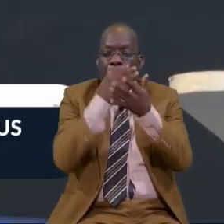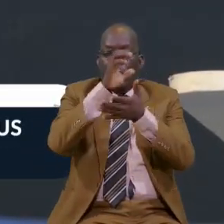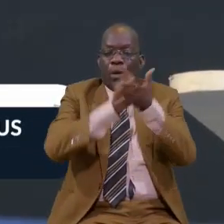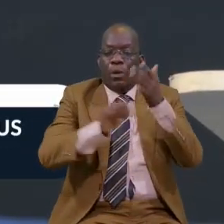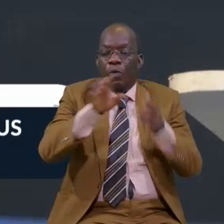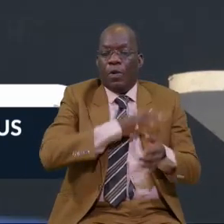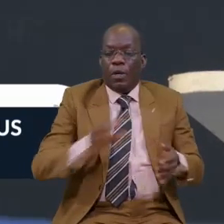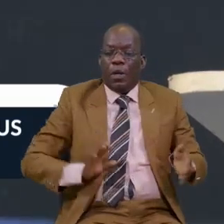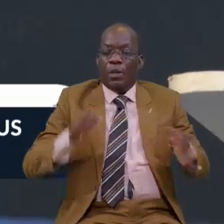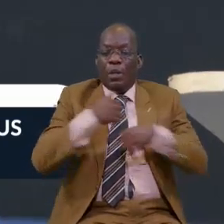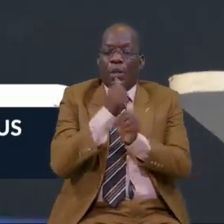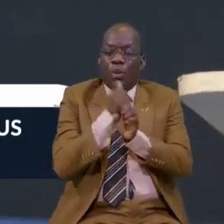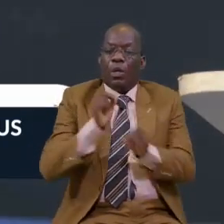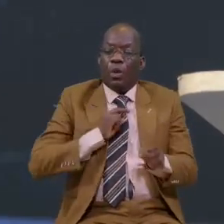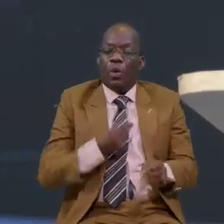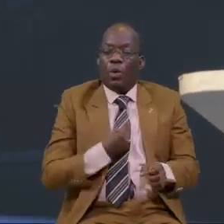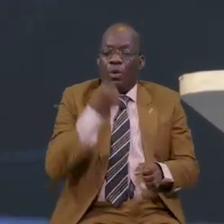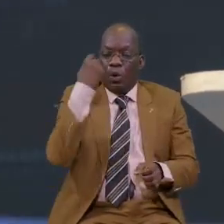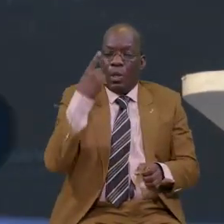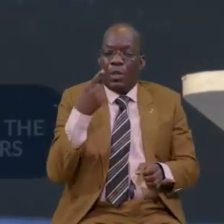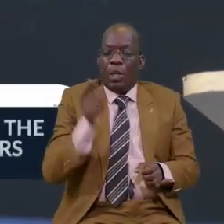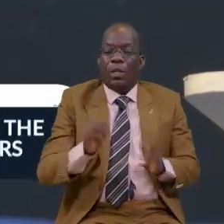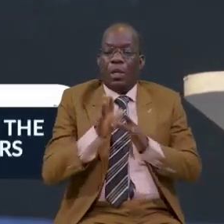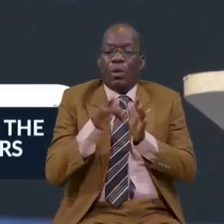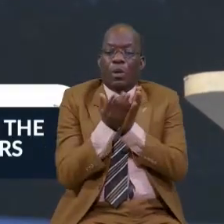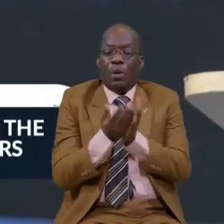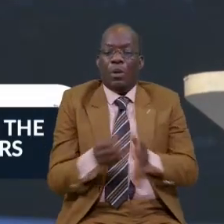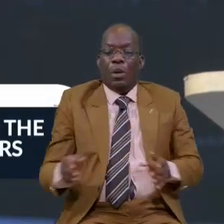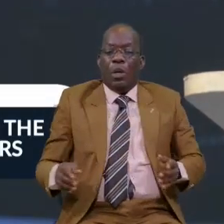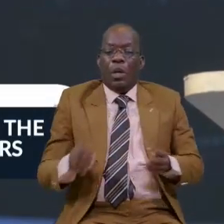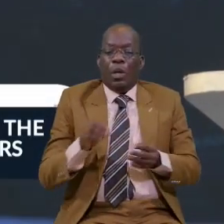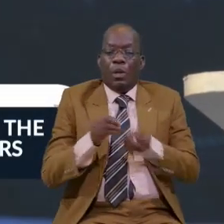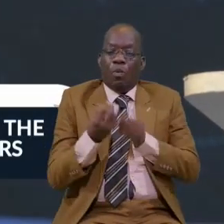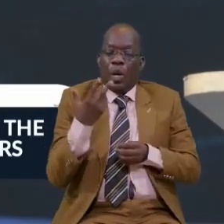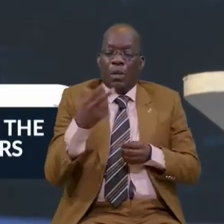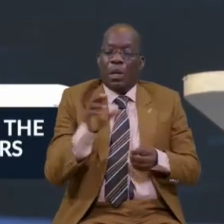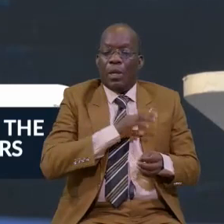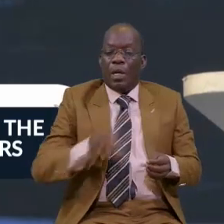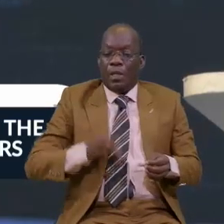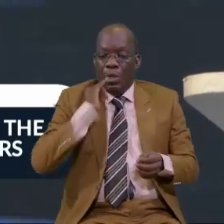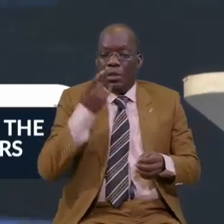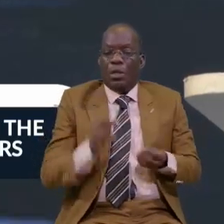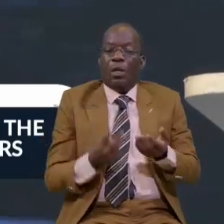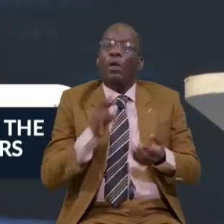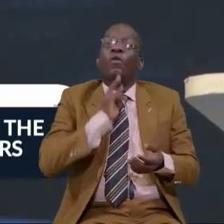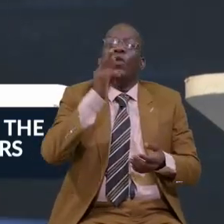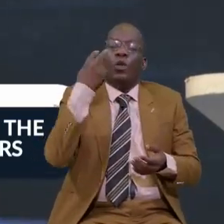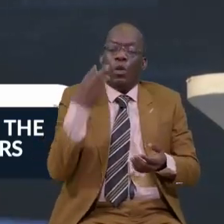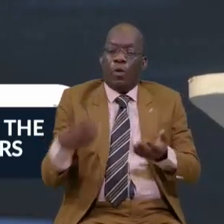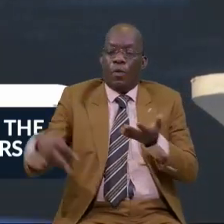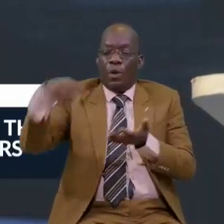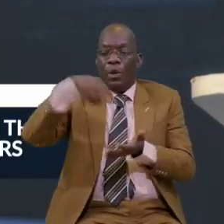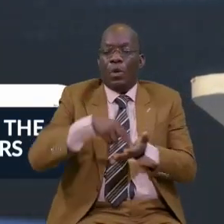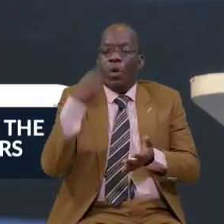the scriptures. Number three, Christ is the voice of resurrection, who on the